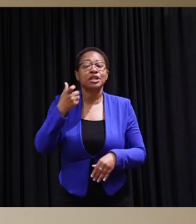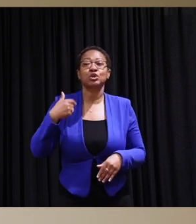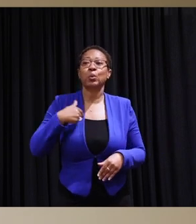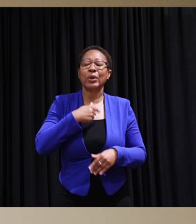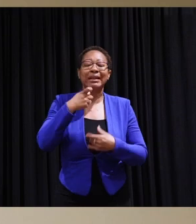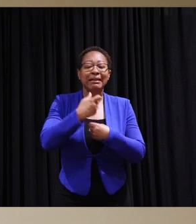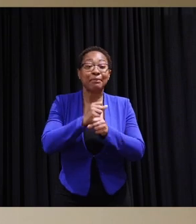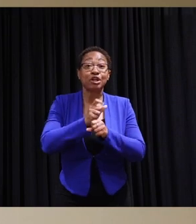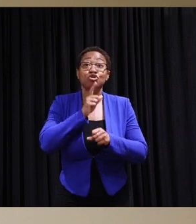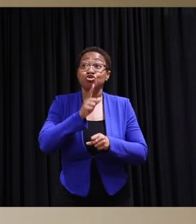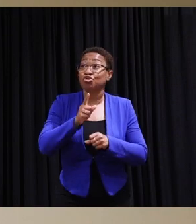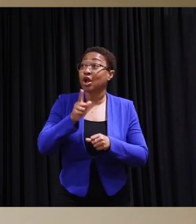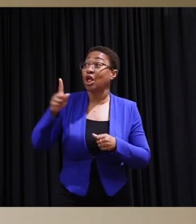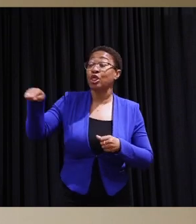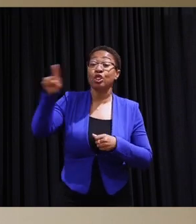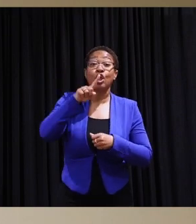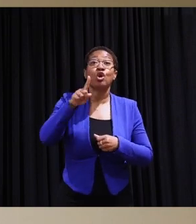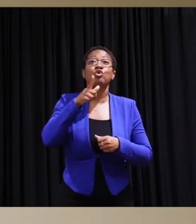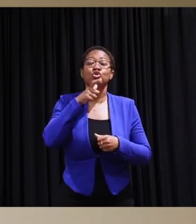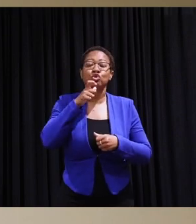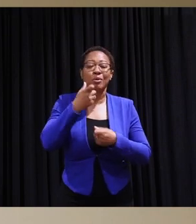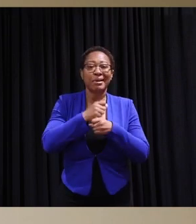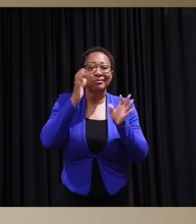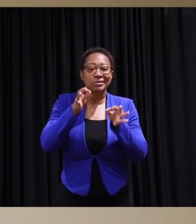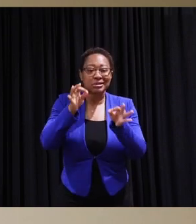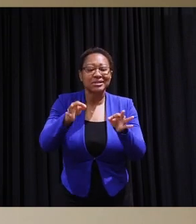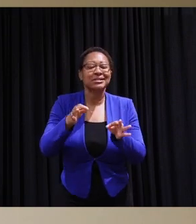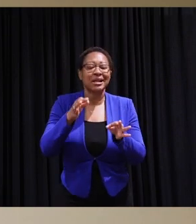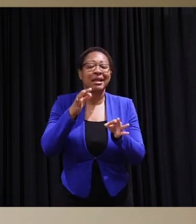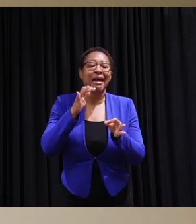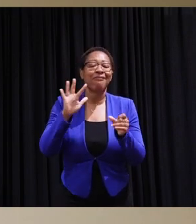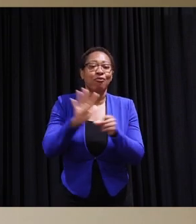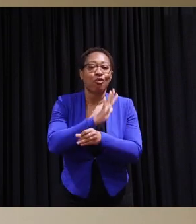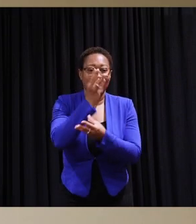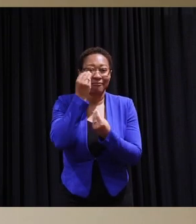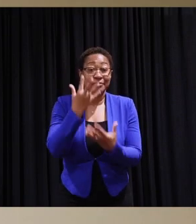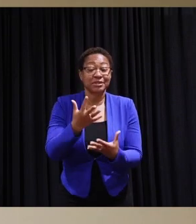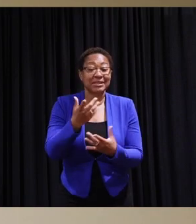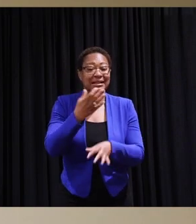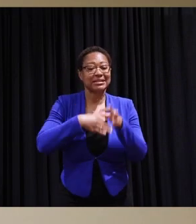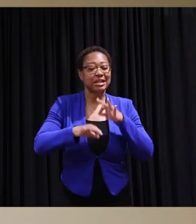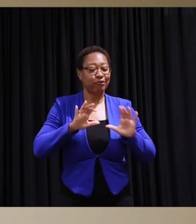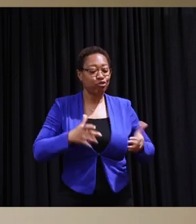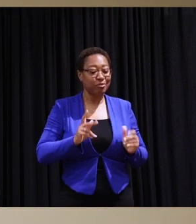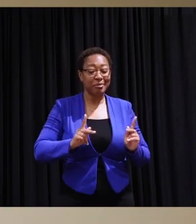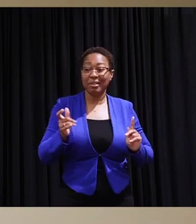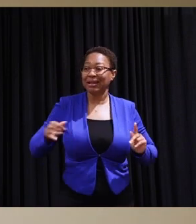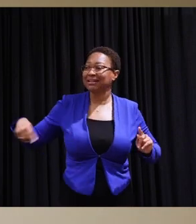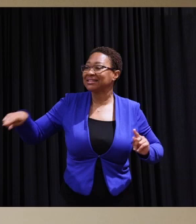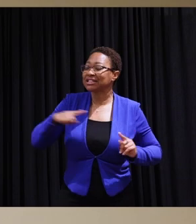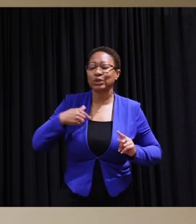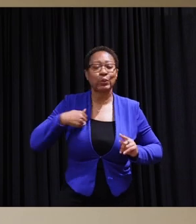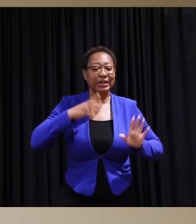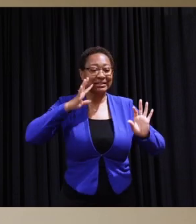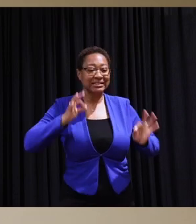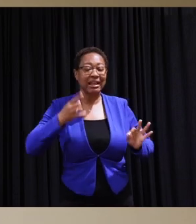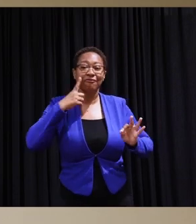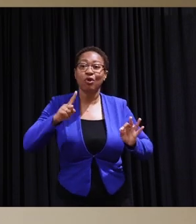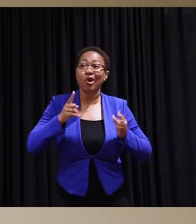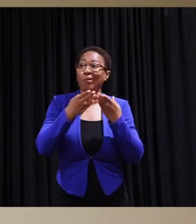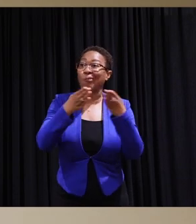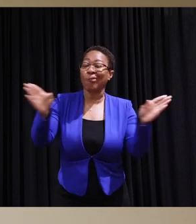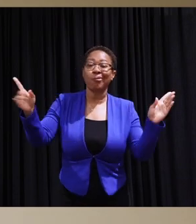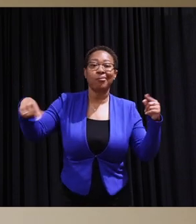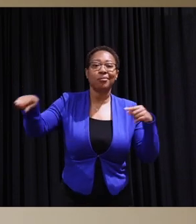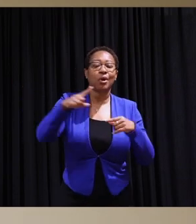informed decision-making, right, tools and processes, rather than a group of people sitting in a room like this and deciding for the